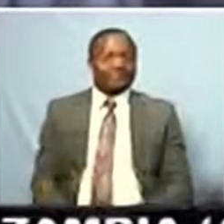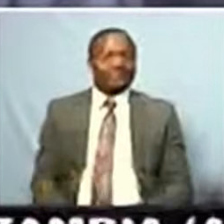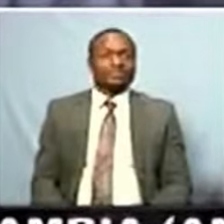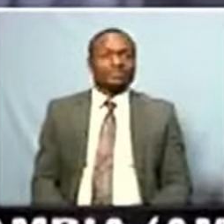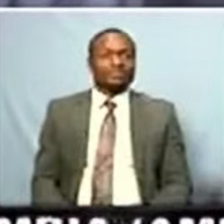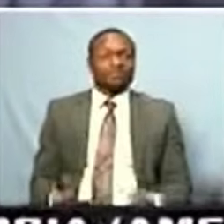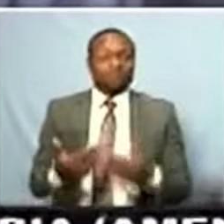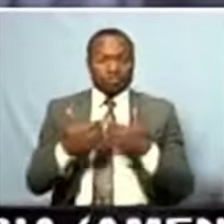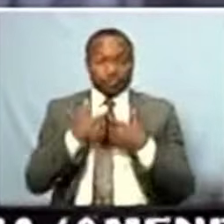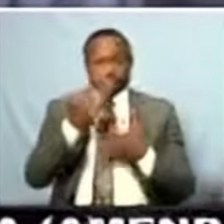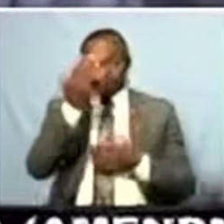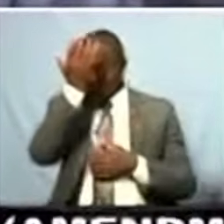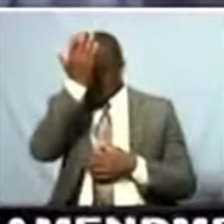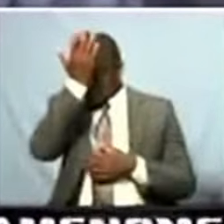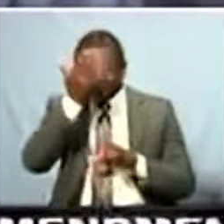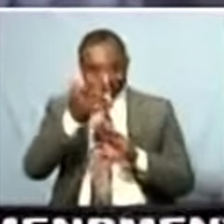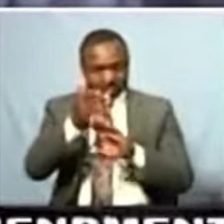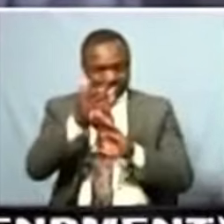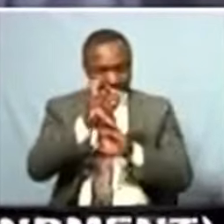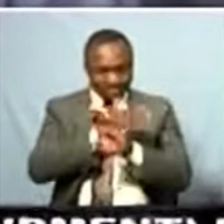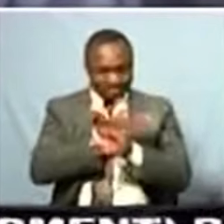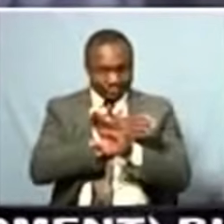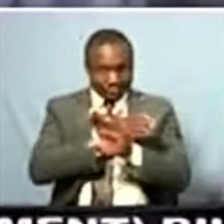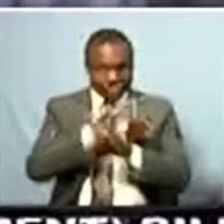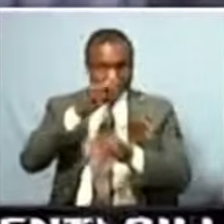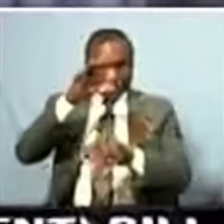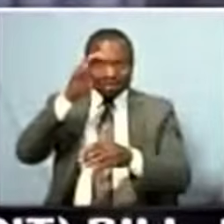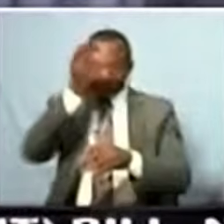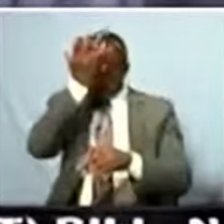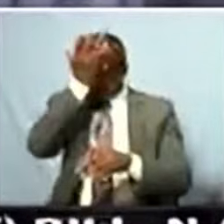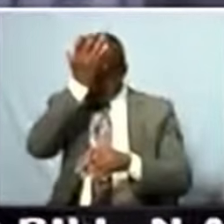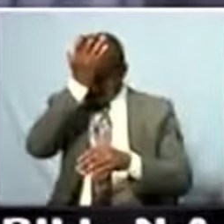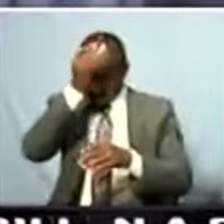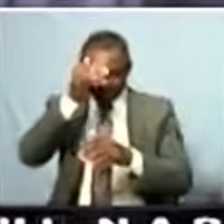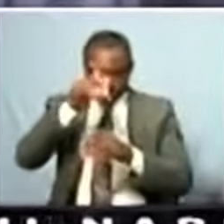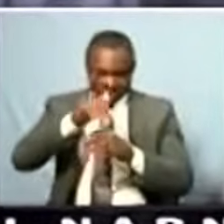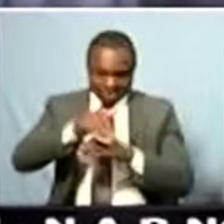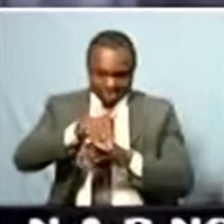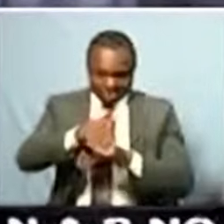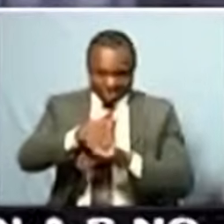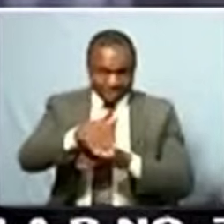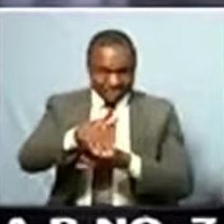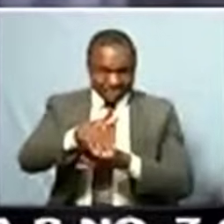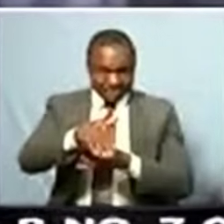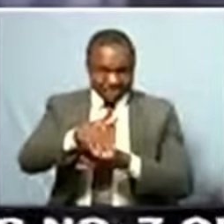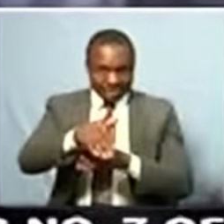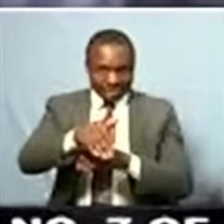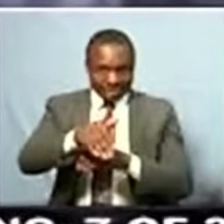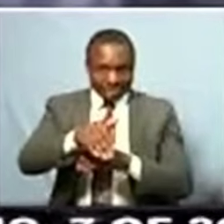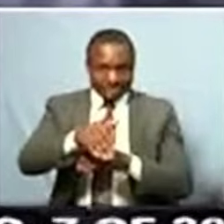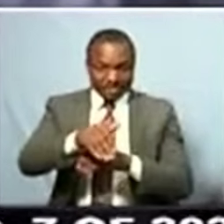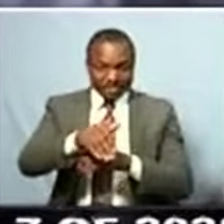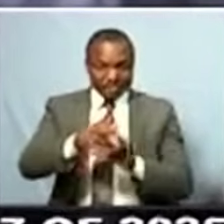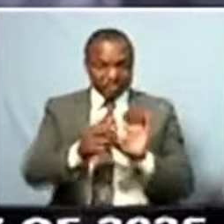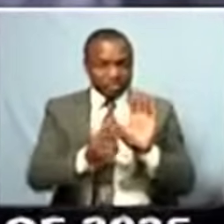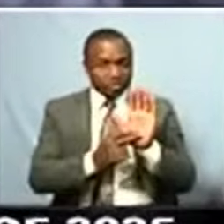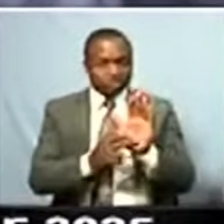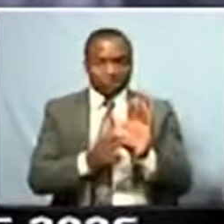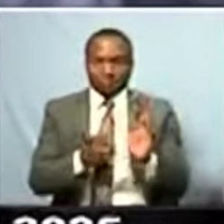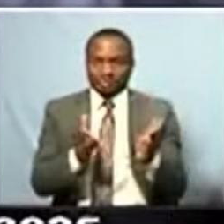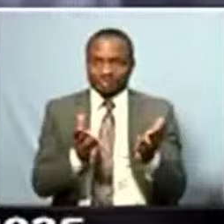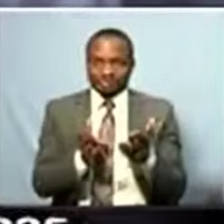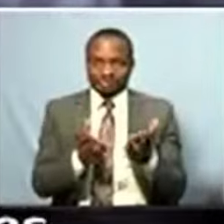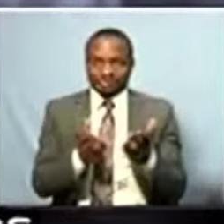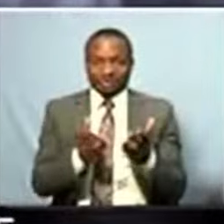a date before the date of nominations, and this date of nomination is not prescribed.